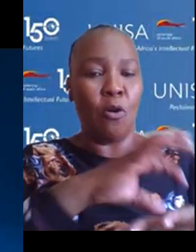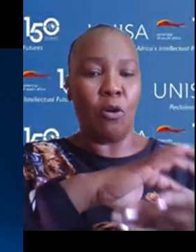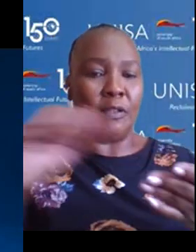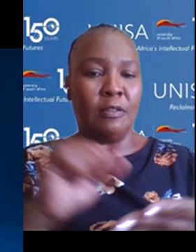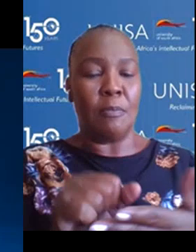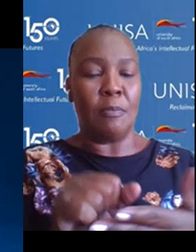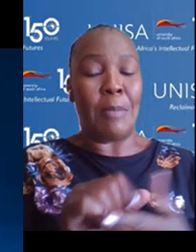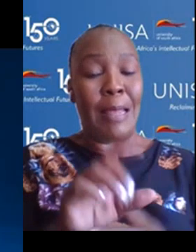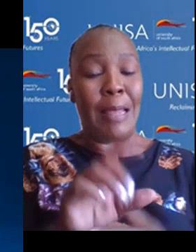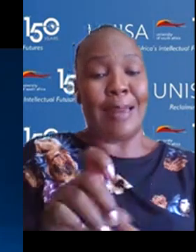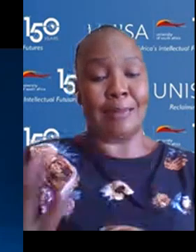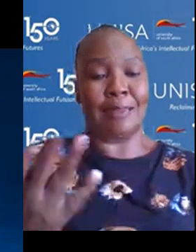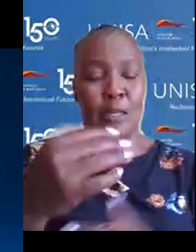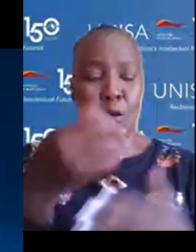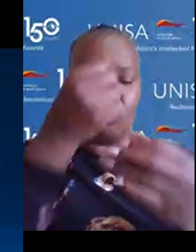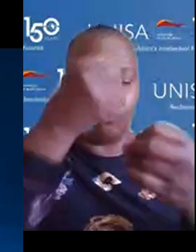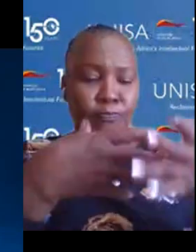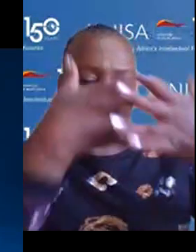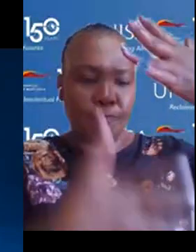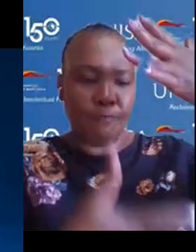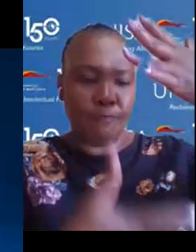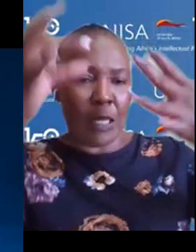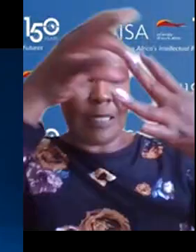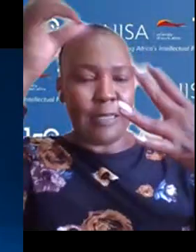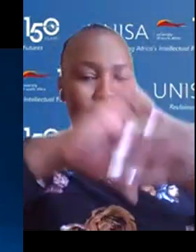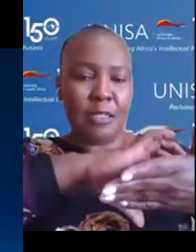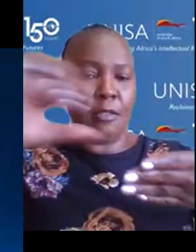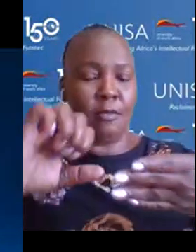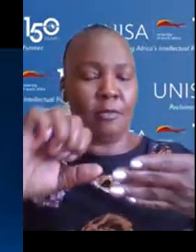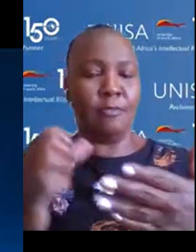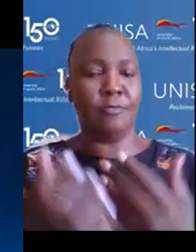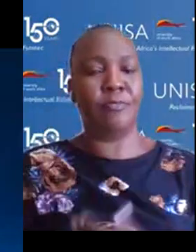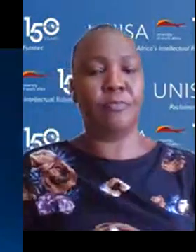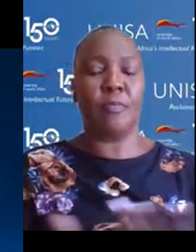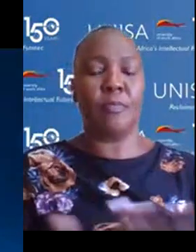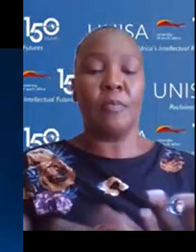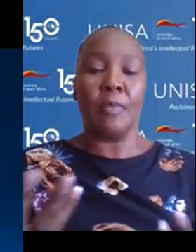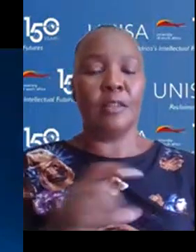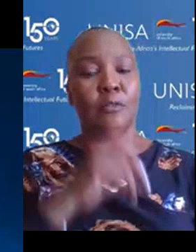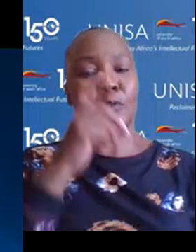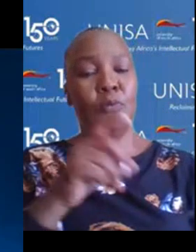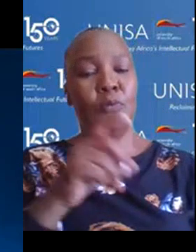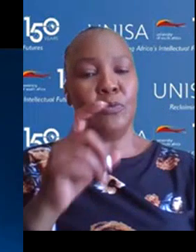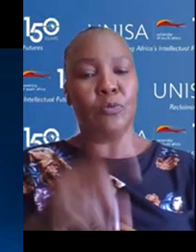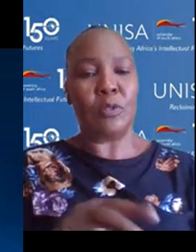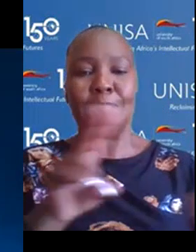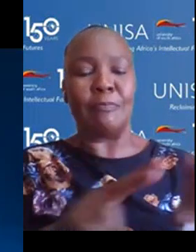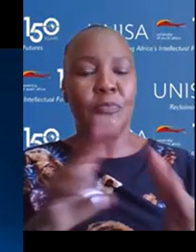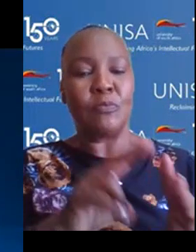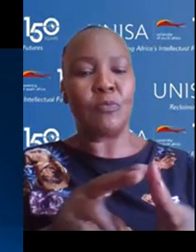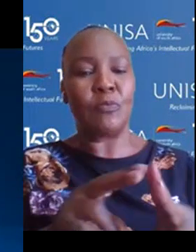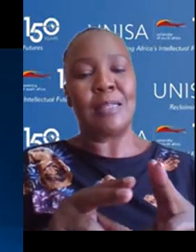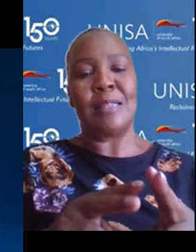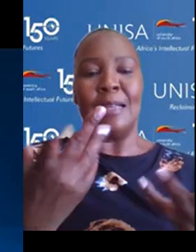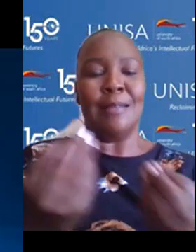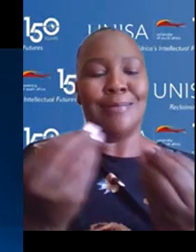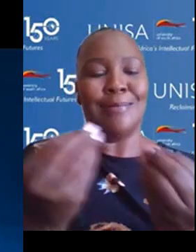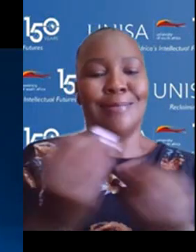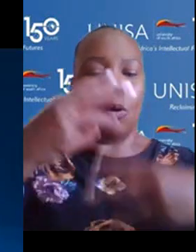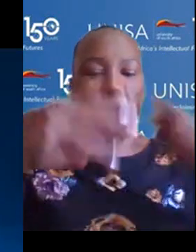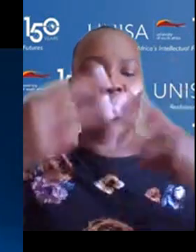on the file and scroll down to the Delete option. It's useful to check the menu for items you're working with.